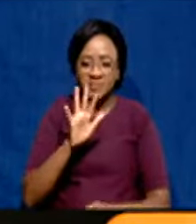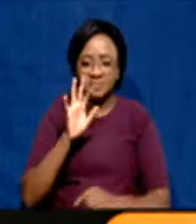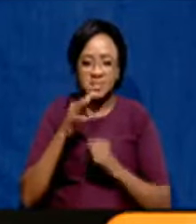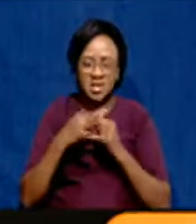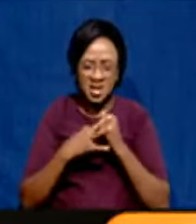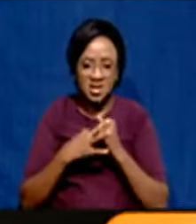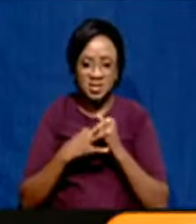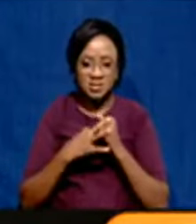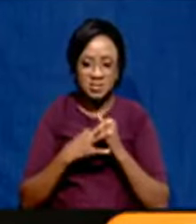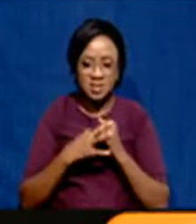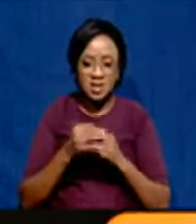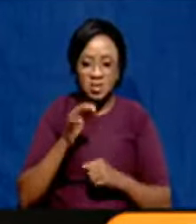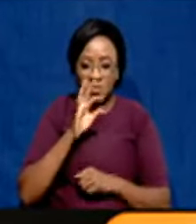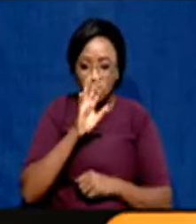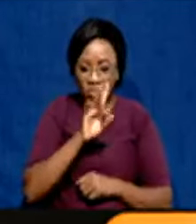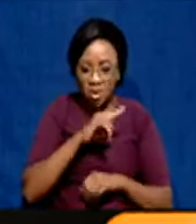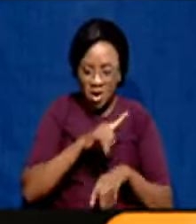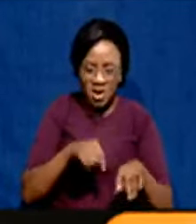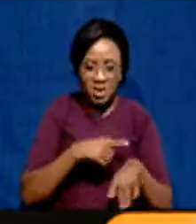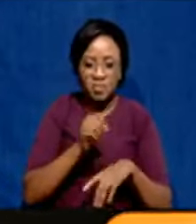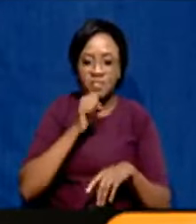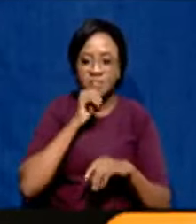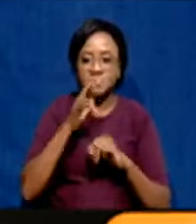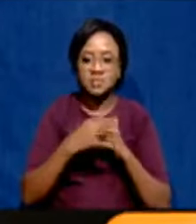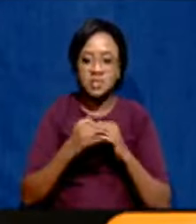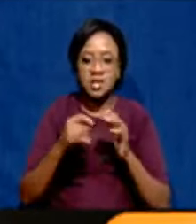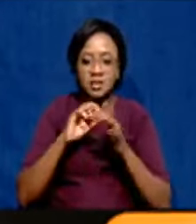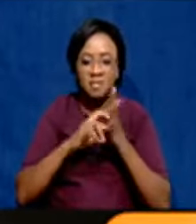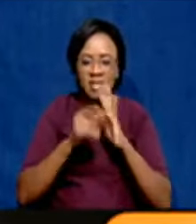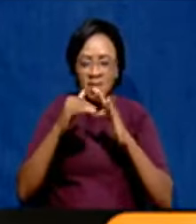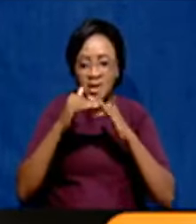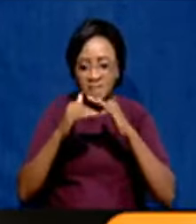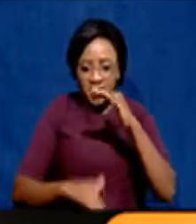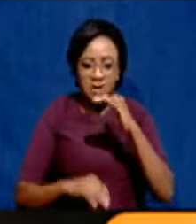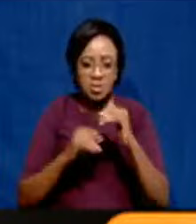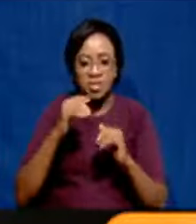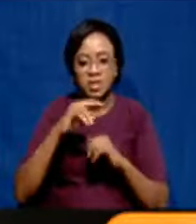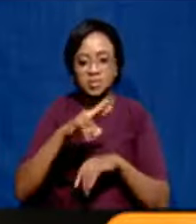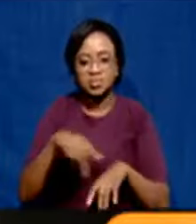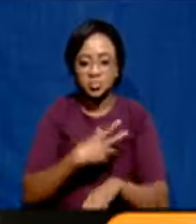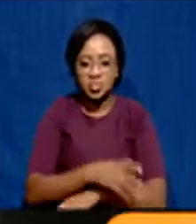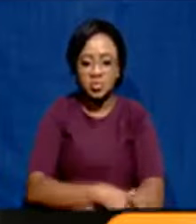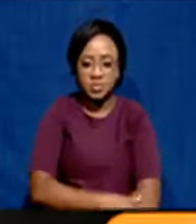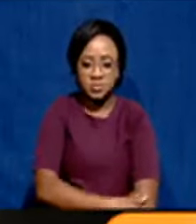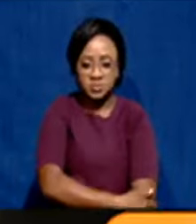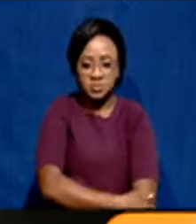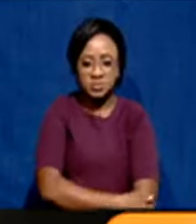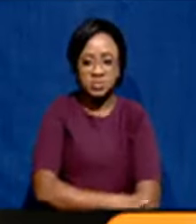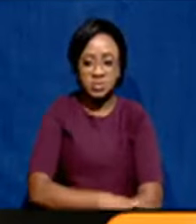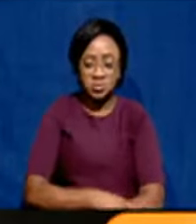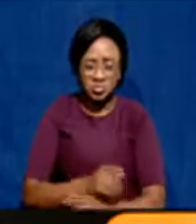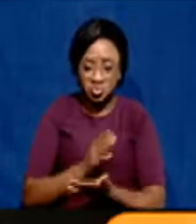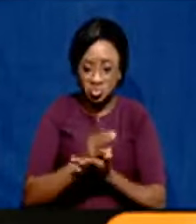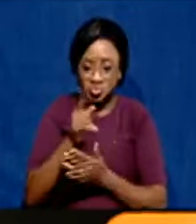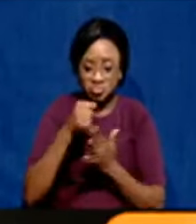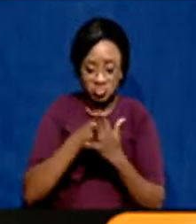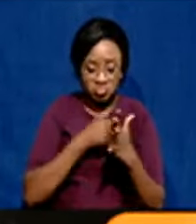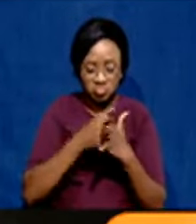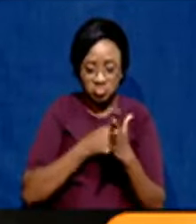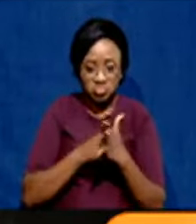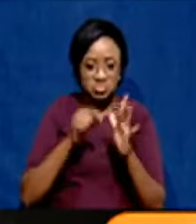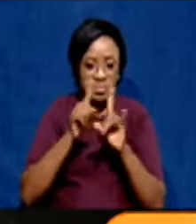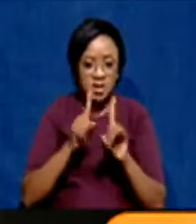Rotterdam. 1 hour, 58 minutes, under 2 hours by 2 minutes. So that's the kind of promise that Kiptum had. And like you've all